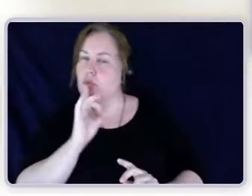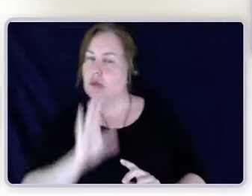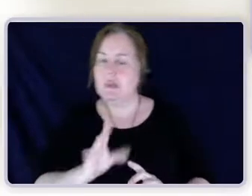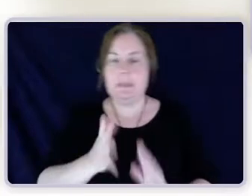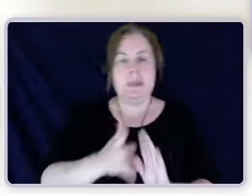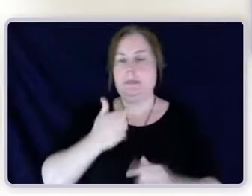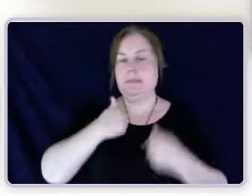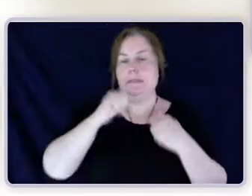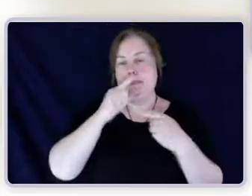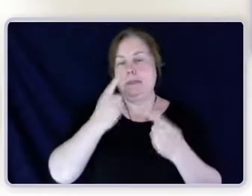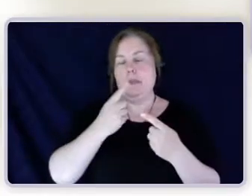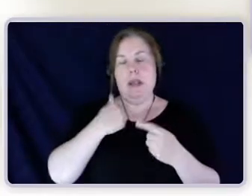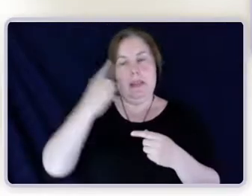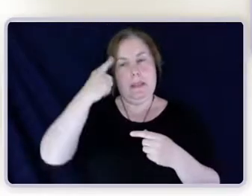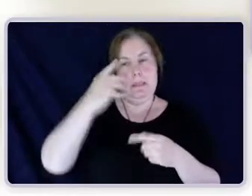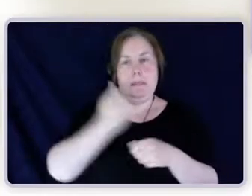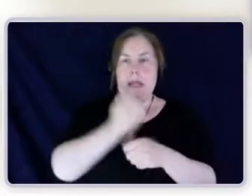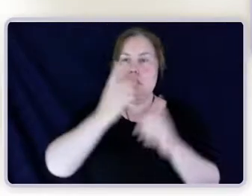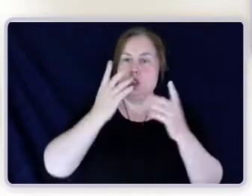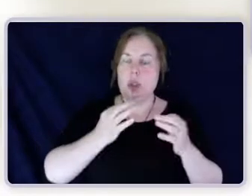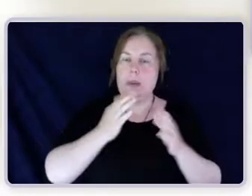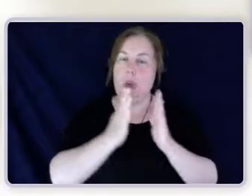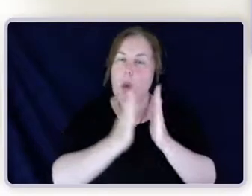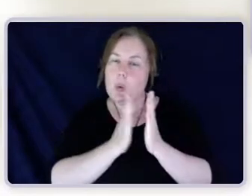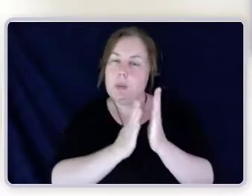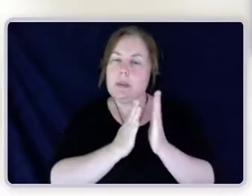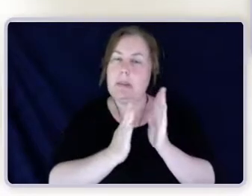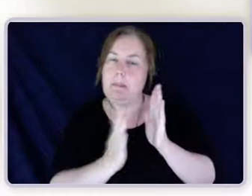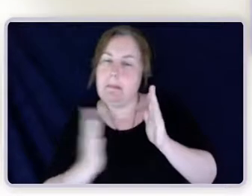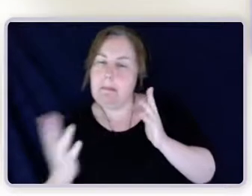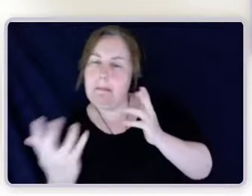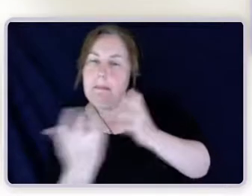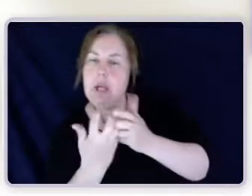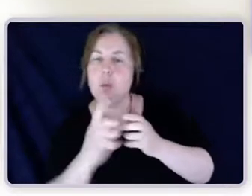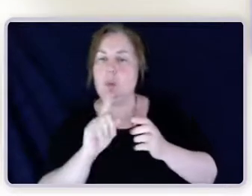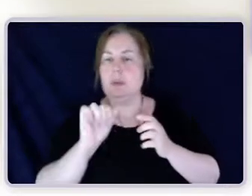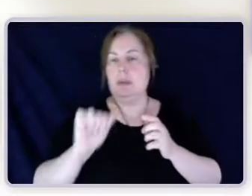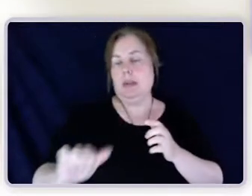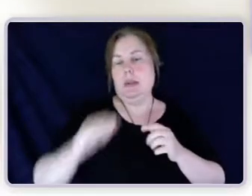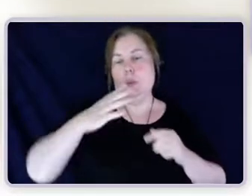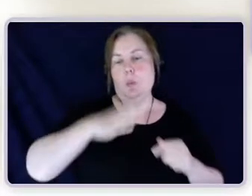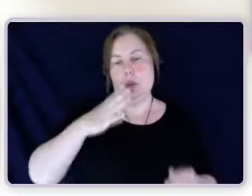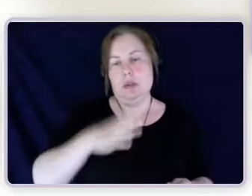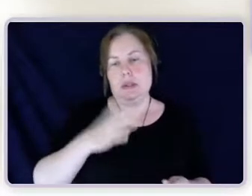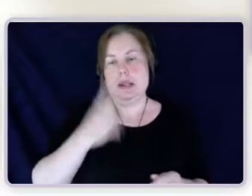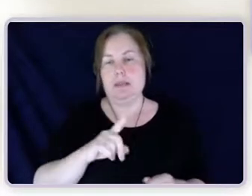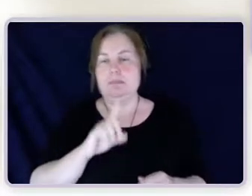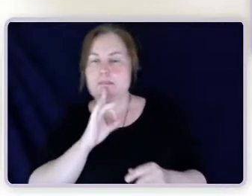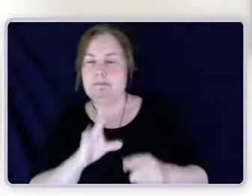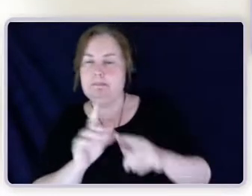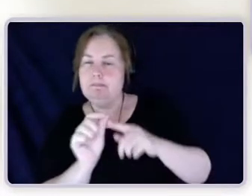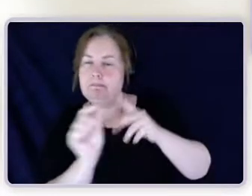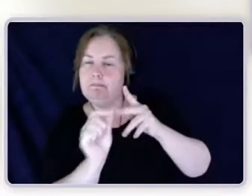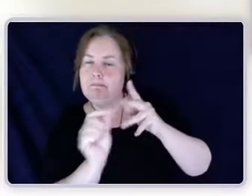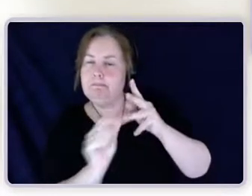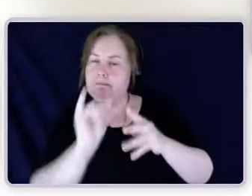closely matches that person's will and preferences. And that would be based on all information that I receive